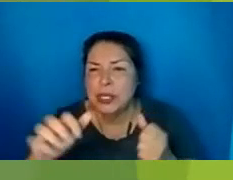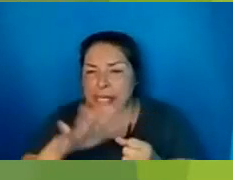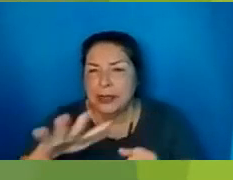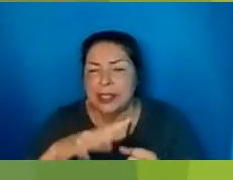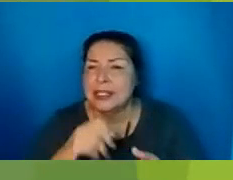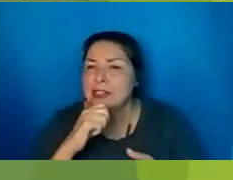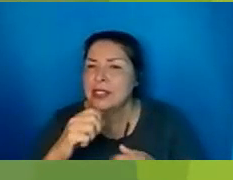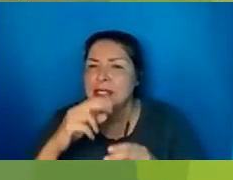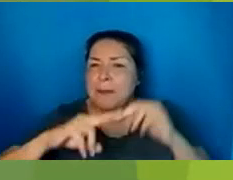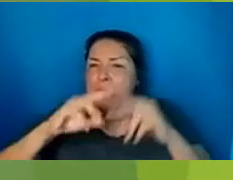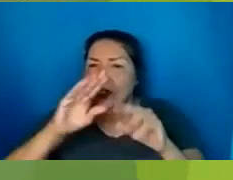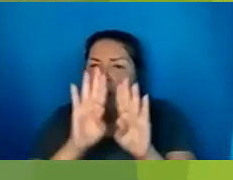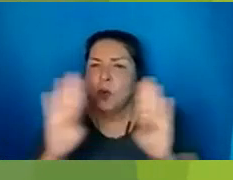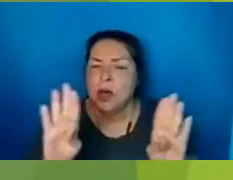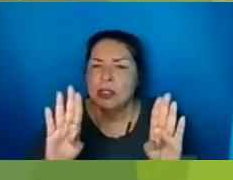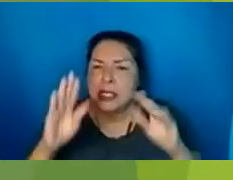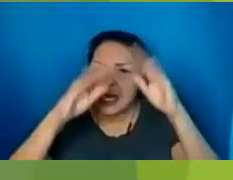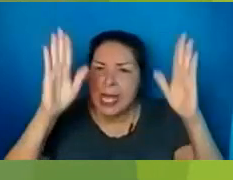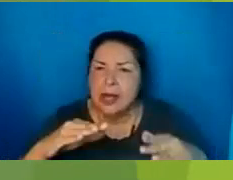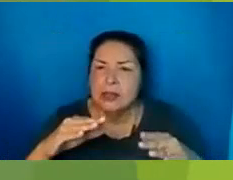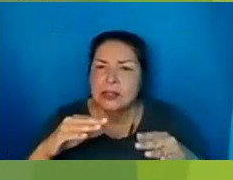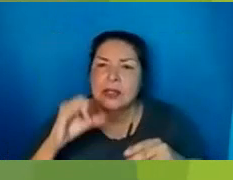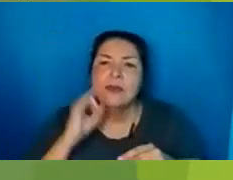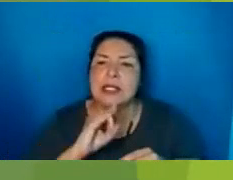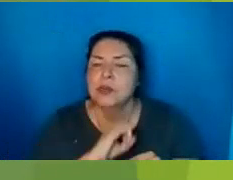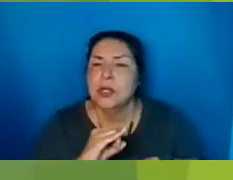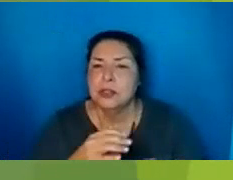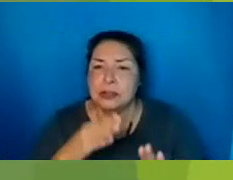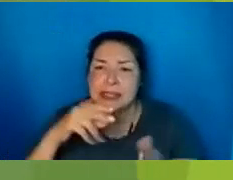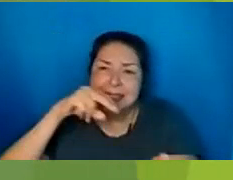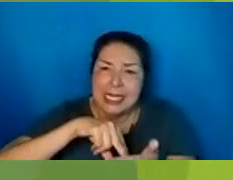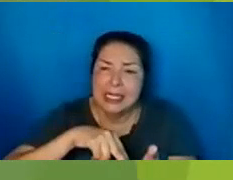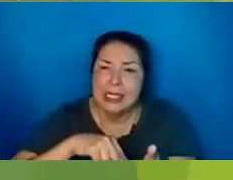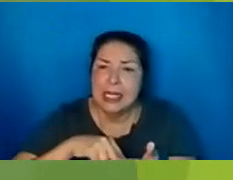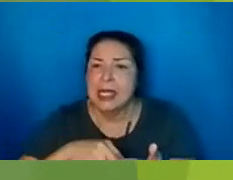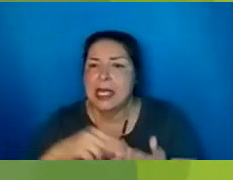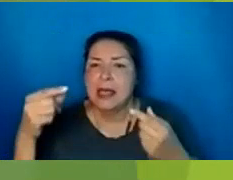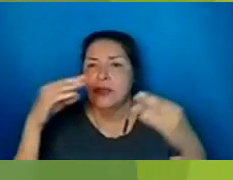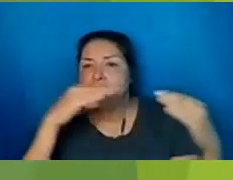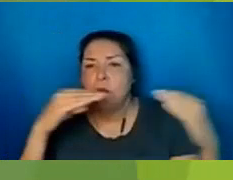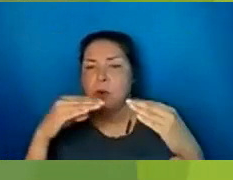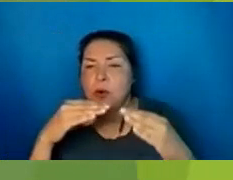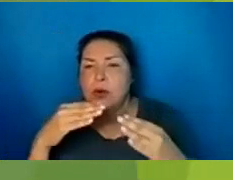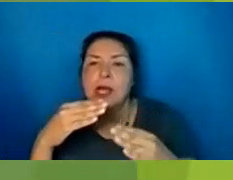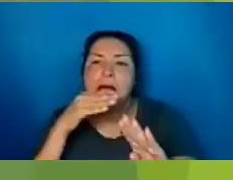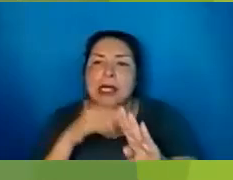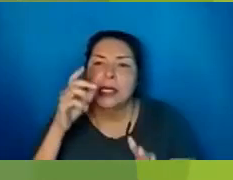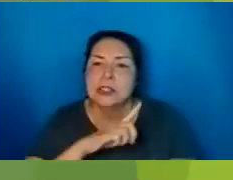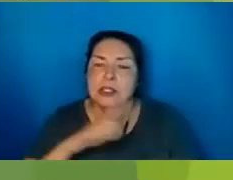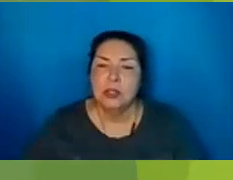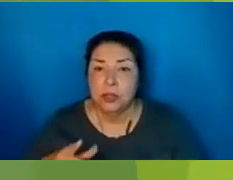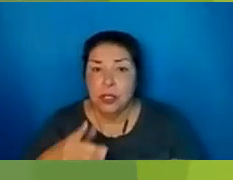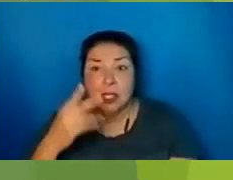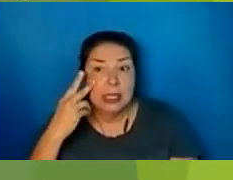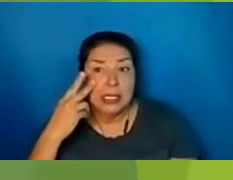around the house of Israel to stand in the battle on the day of the Lord. They see falsehood and lying